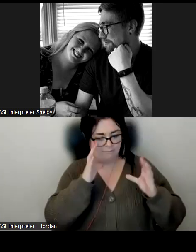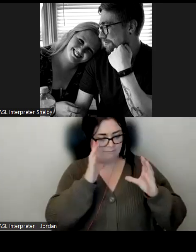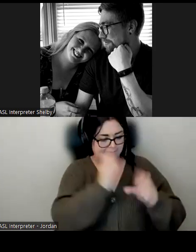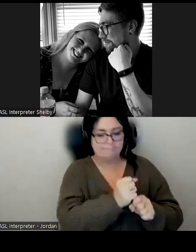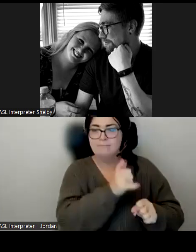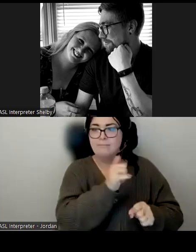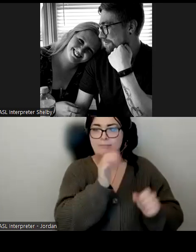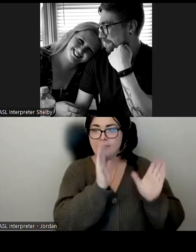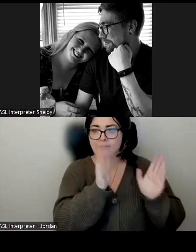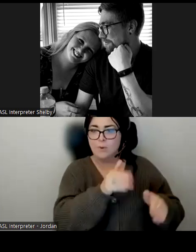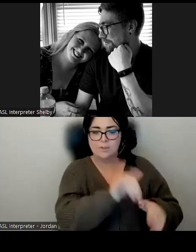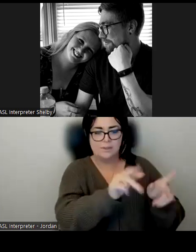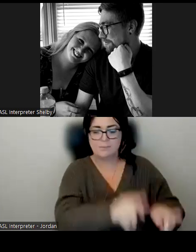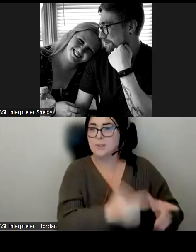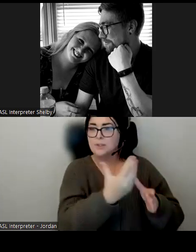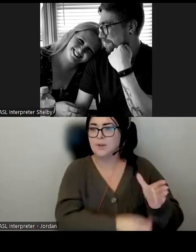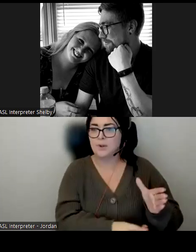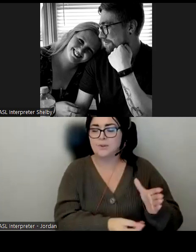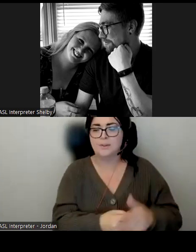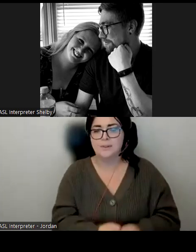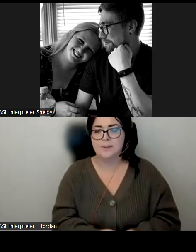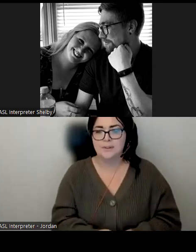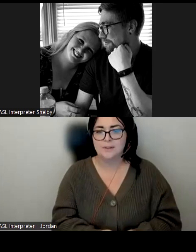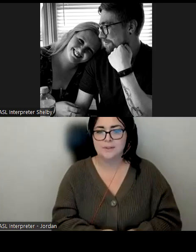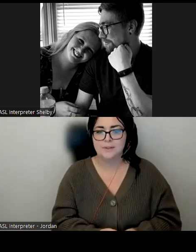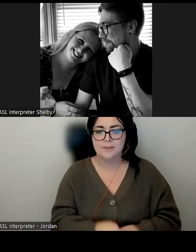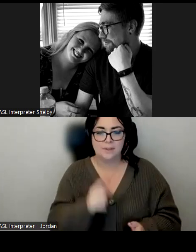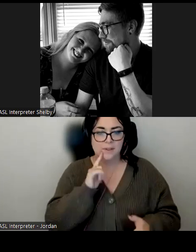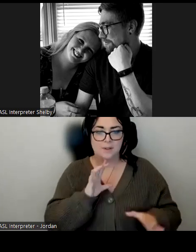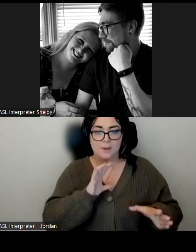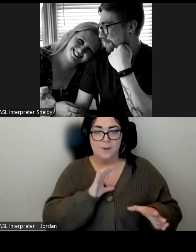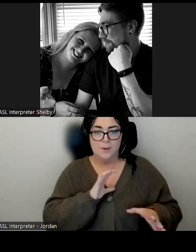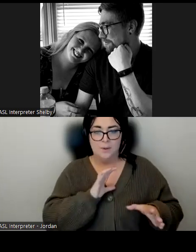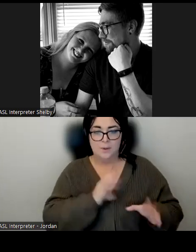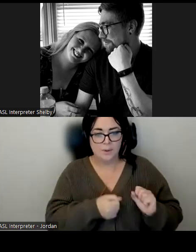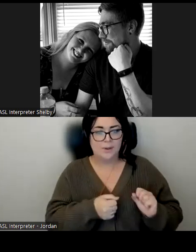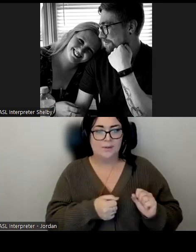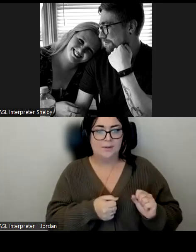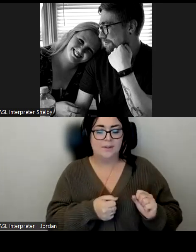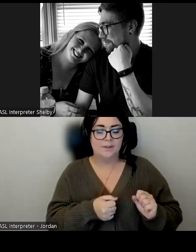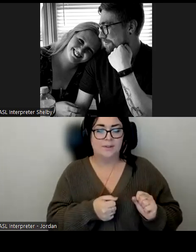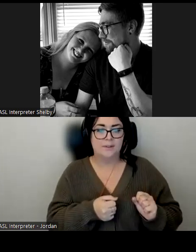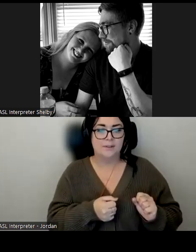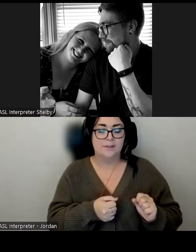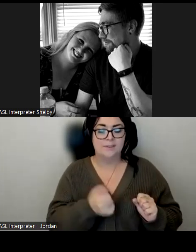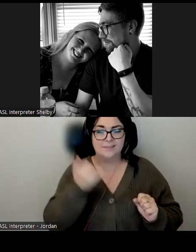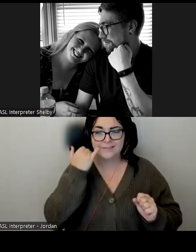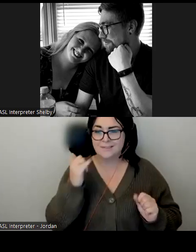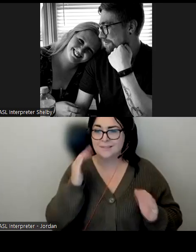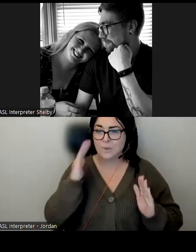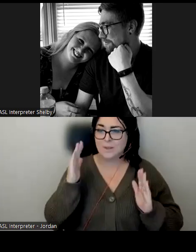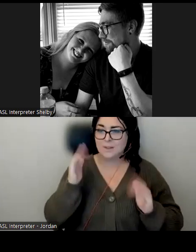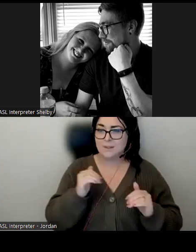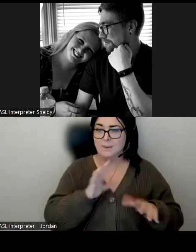here? Grief is also affected by what we expect. So if we expect grief to occur in a